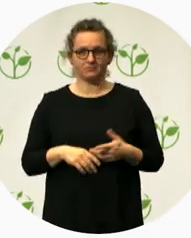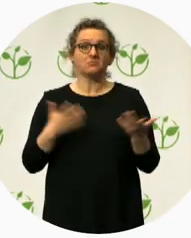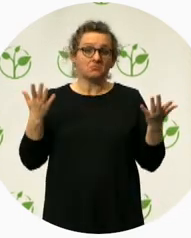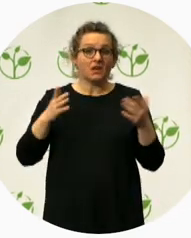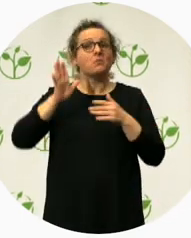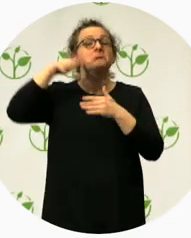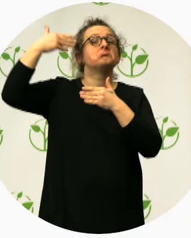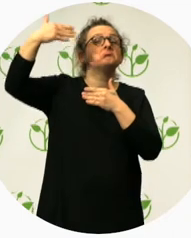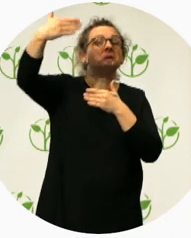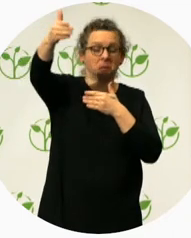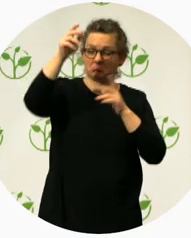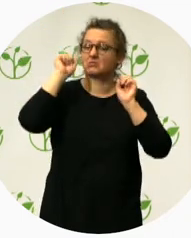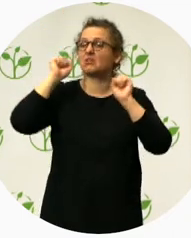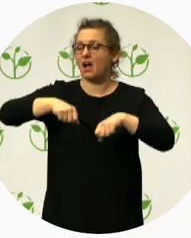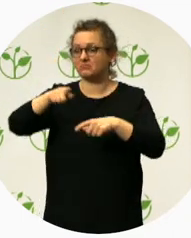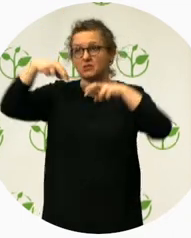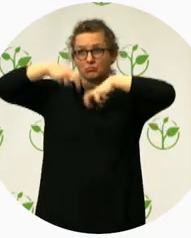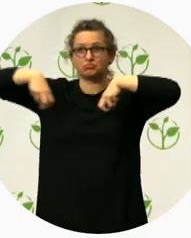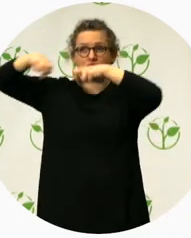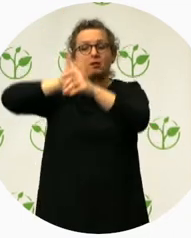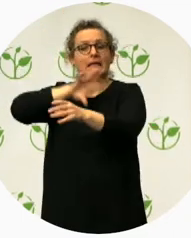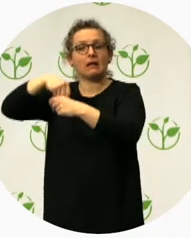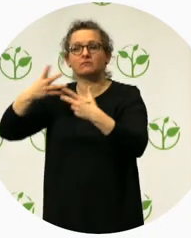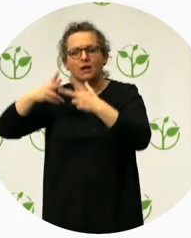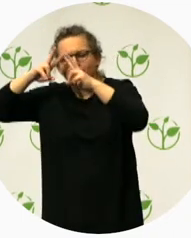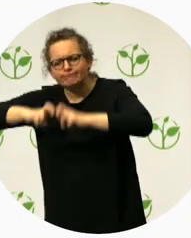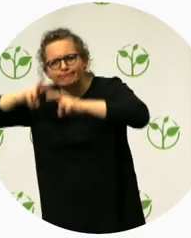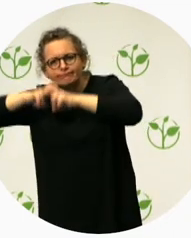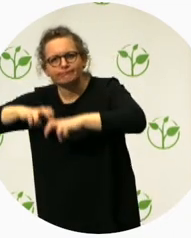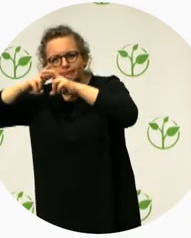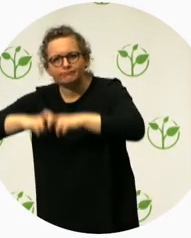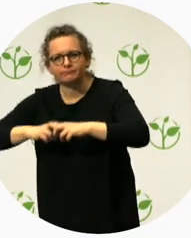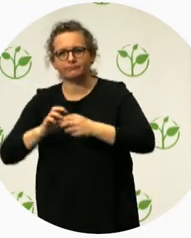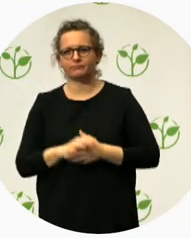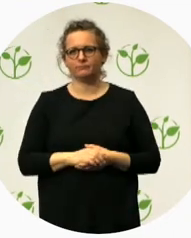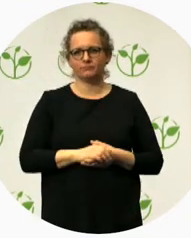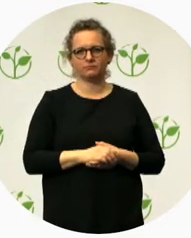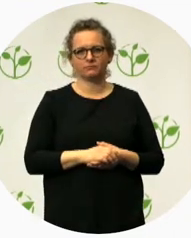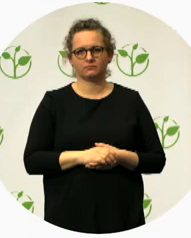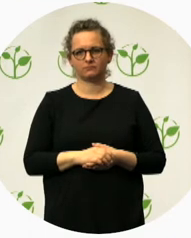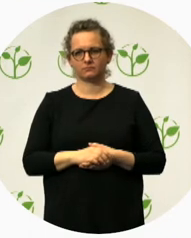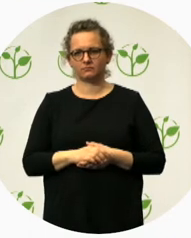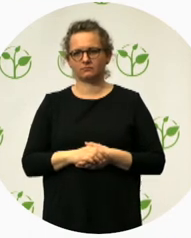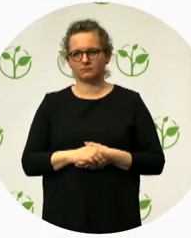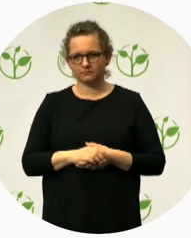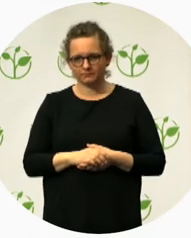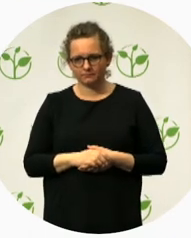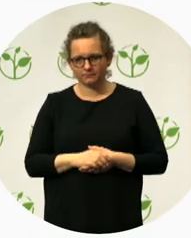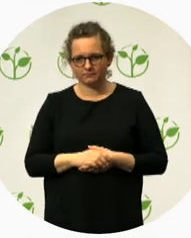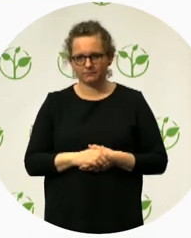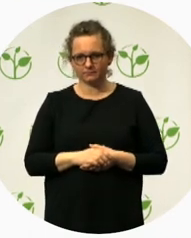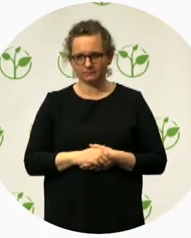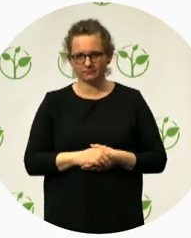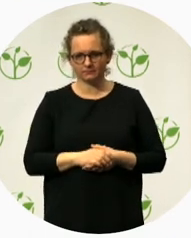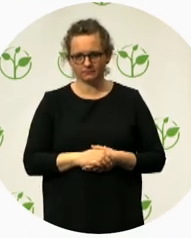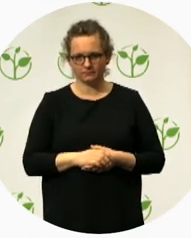drone technology. And it's being done at George Mason University is one example. I've got a photo up there where it's an